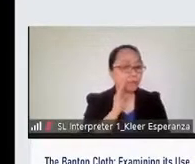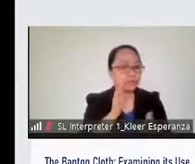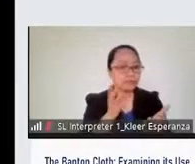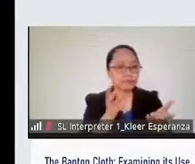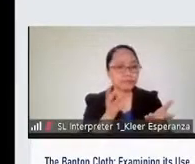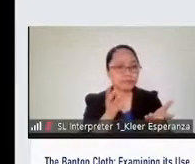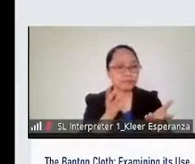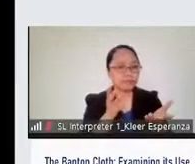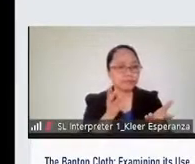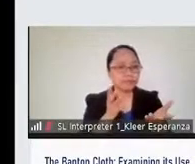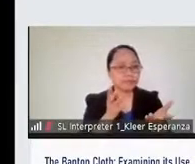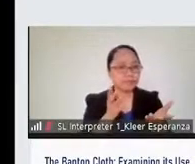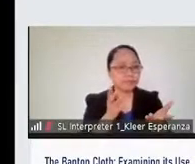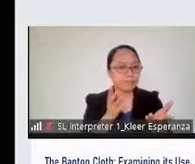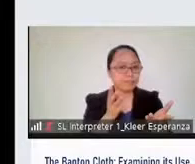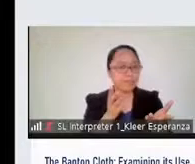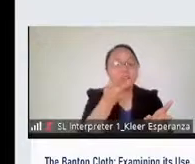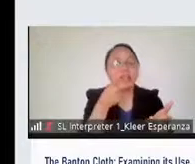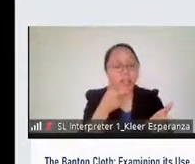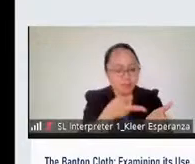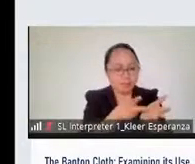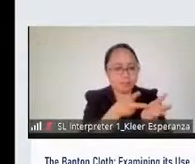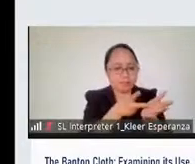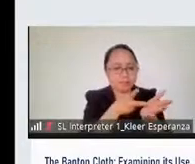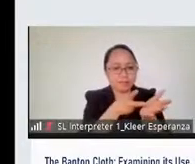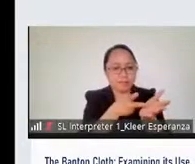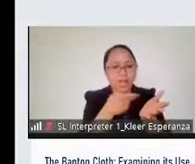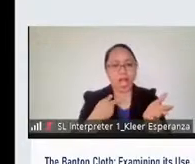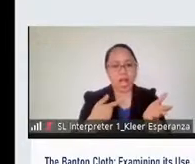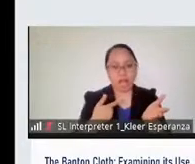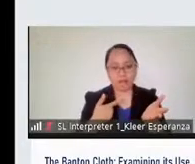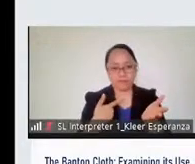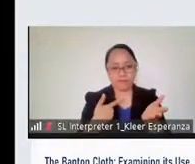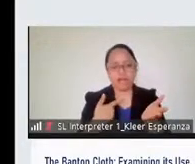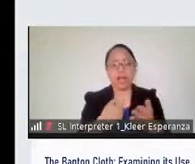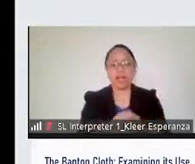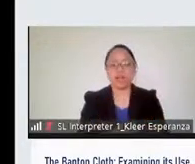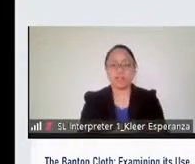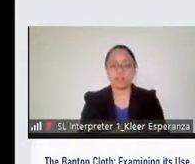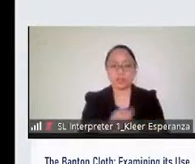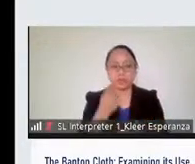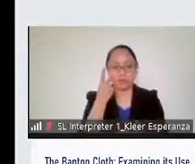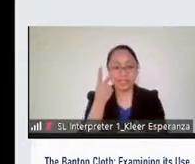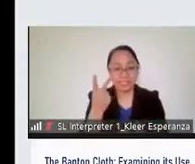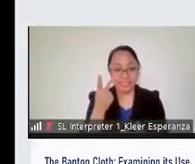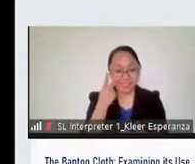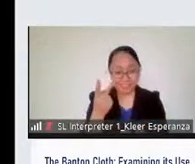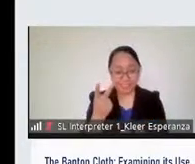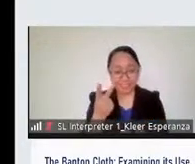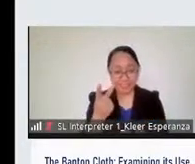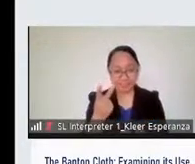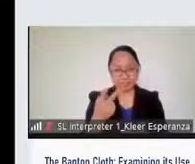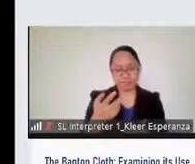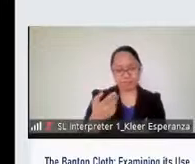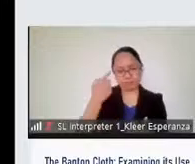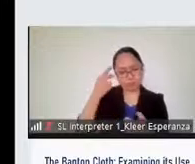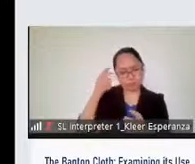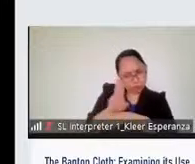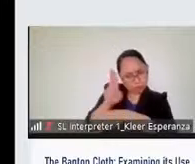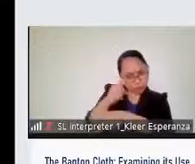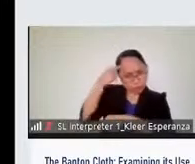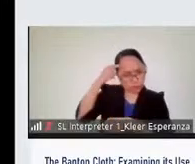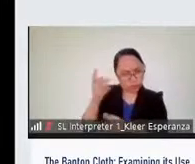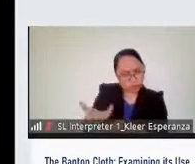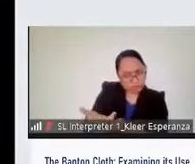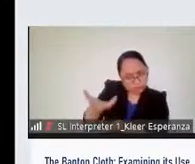of textiles are funerary blankets or shrouds intended for the kadangyan or kachangyan or baknang, or those belonging